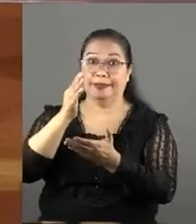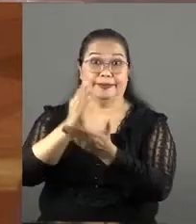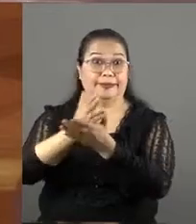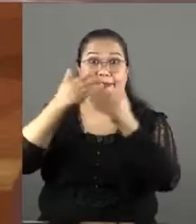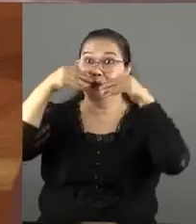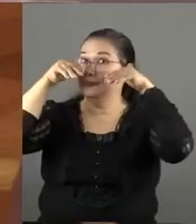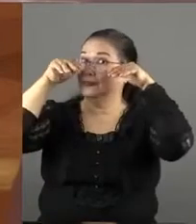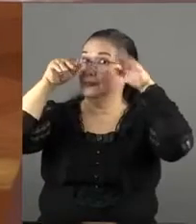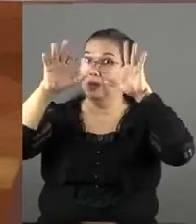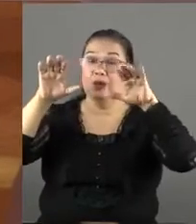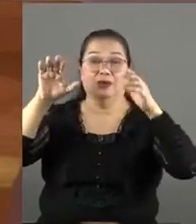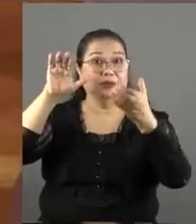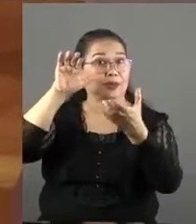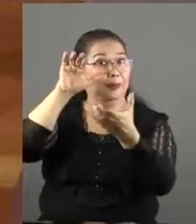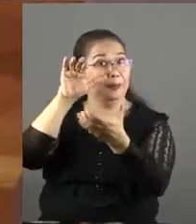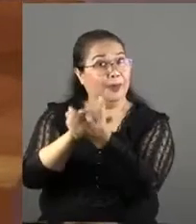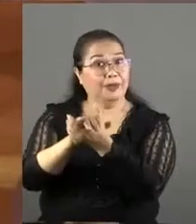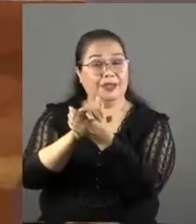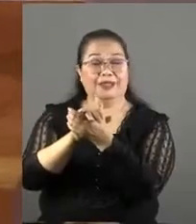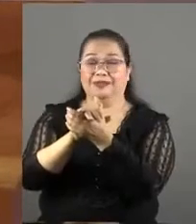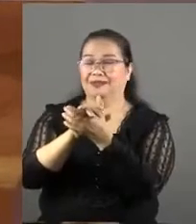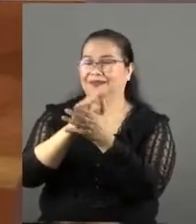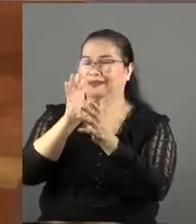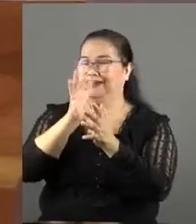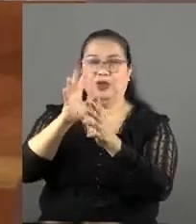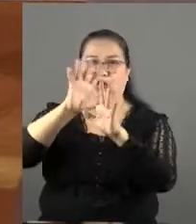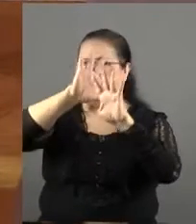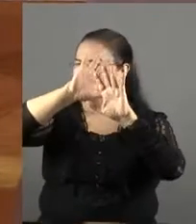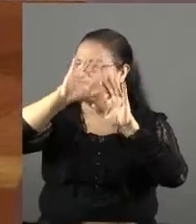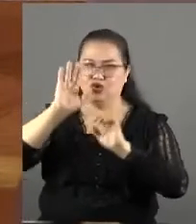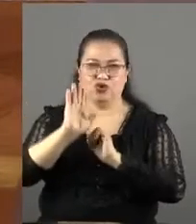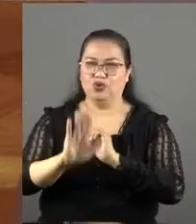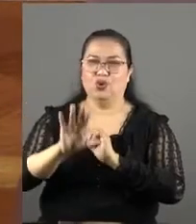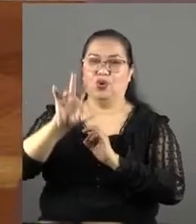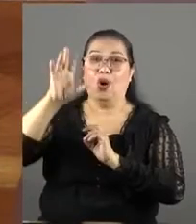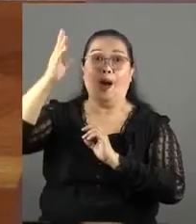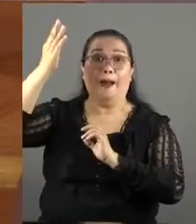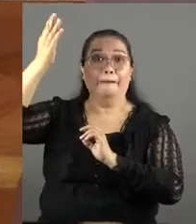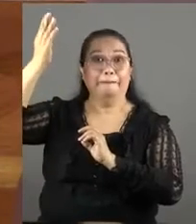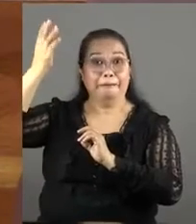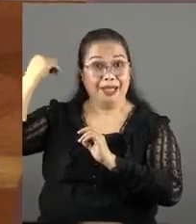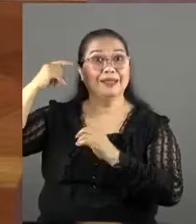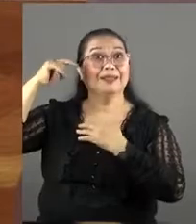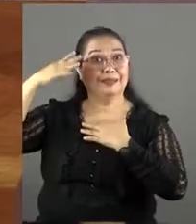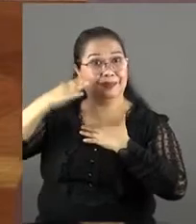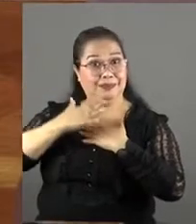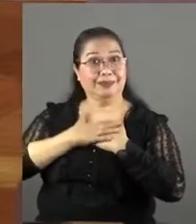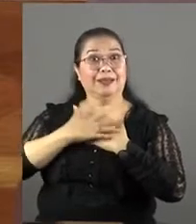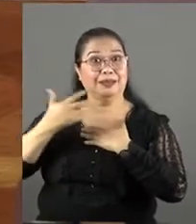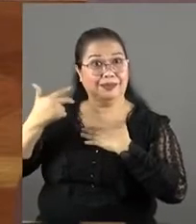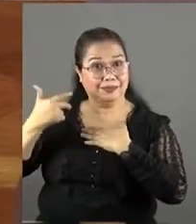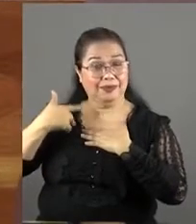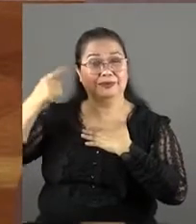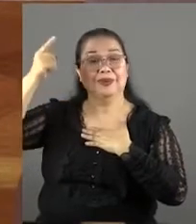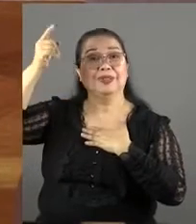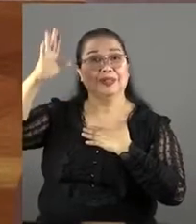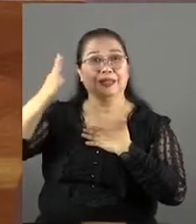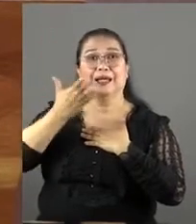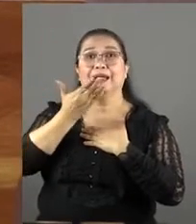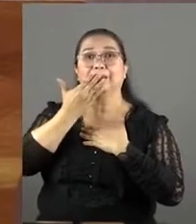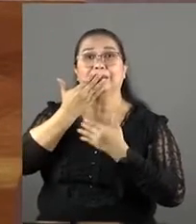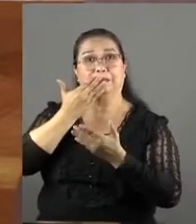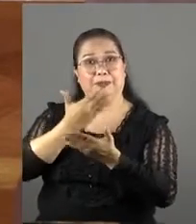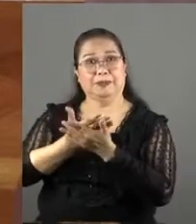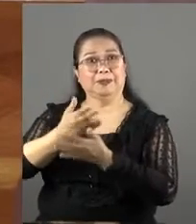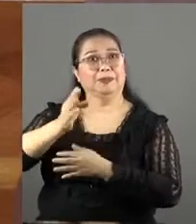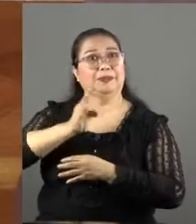this marriage or on my faith because I have received past grace. God has been good in the past. That means He